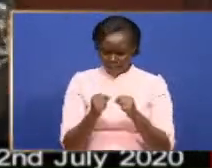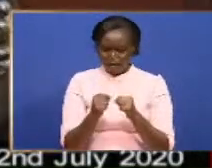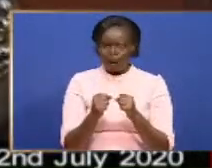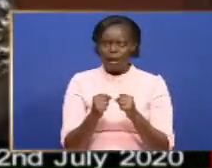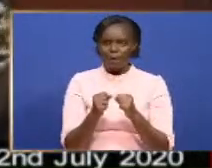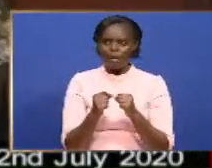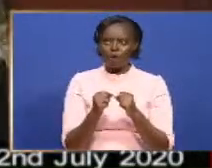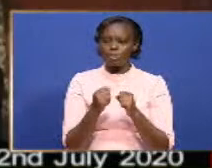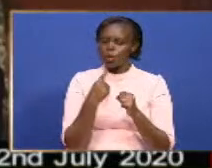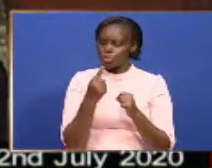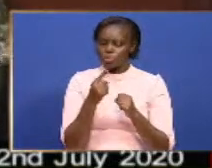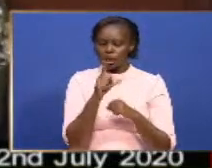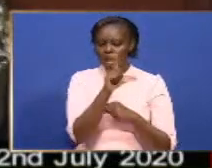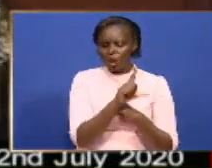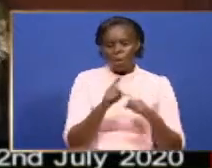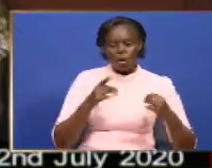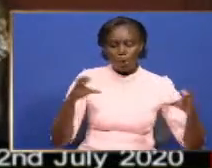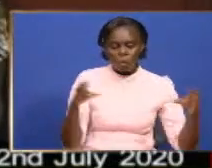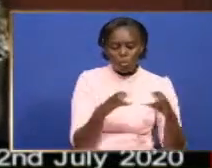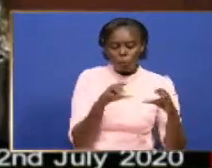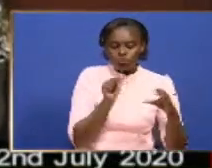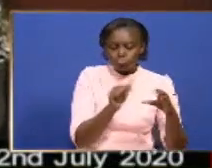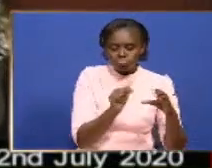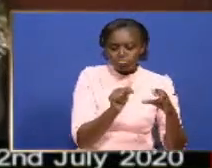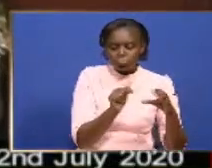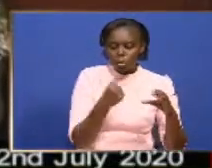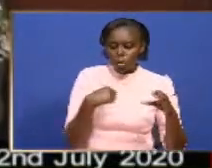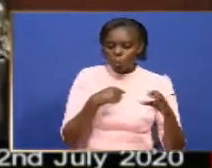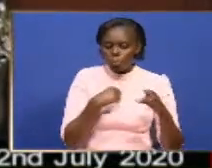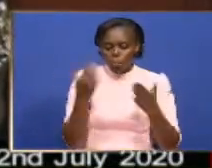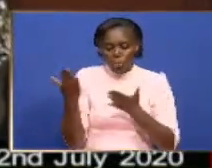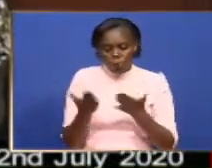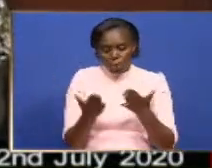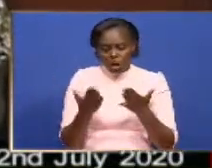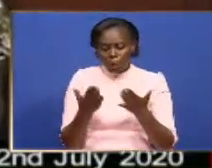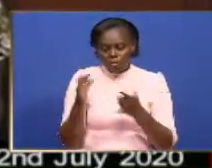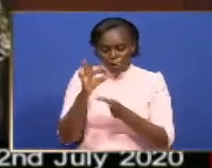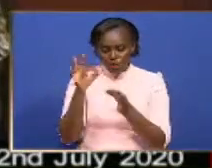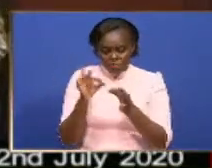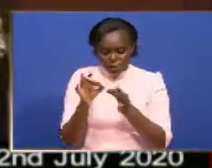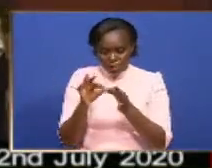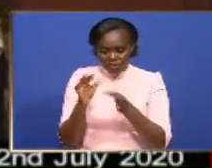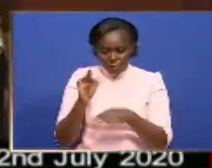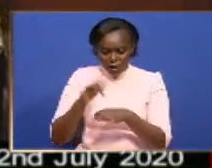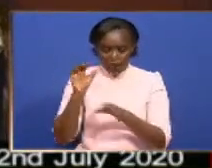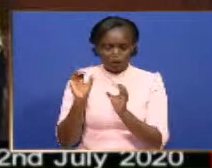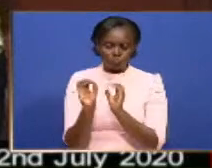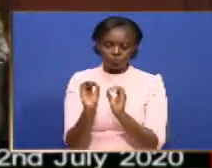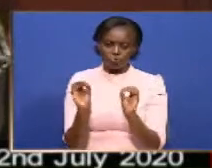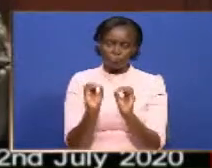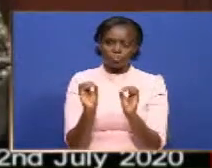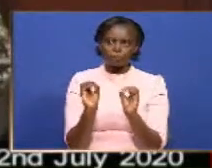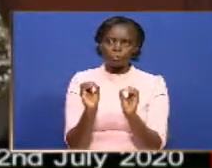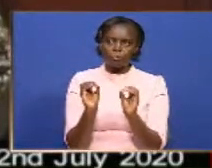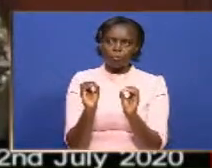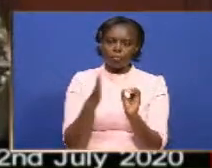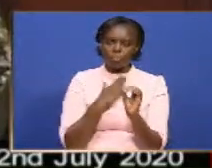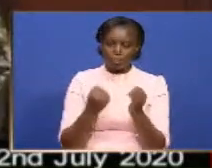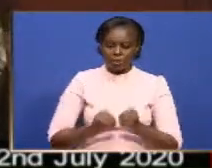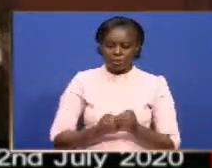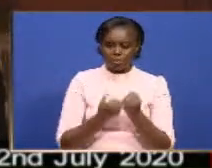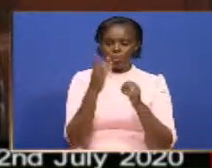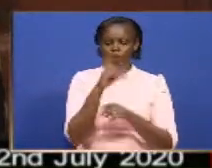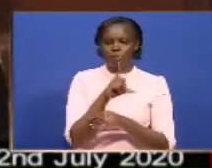to convince our locals that we are not hosting for a particular advantage. So I support this